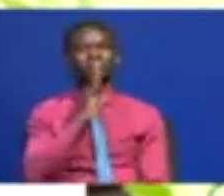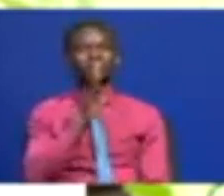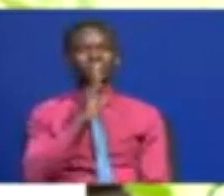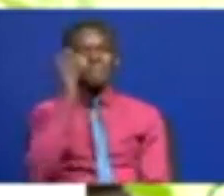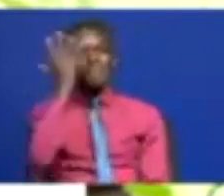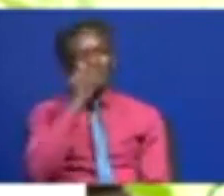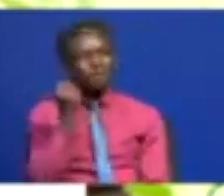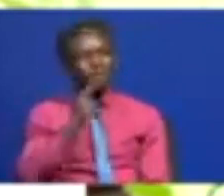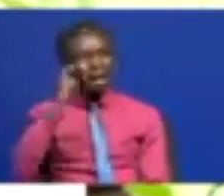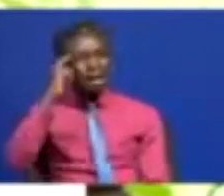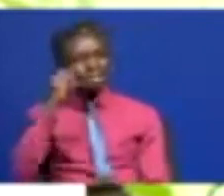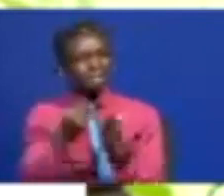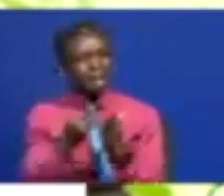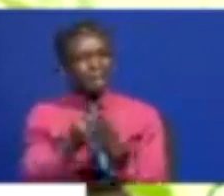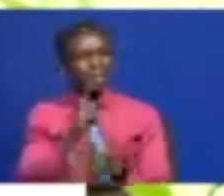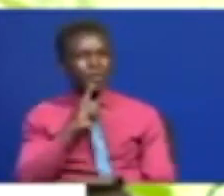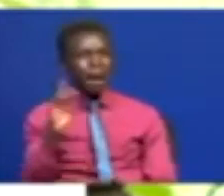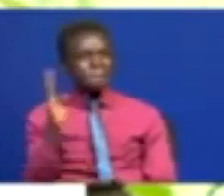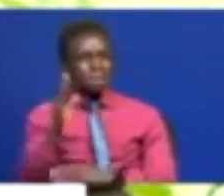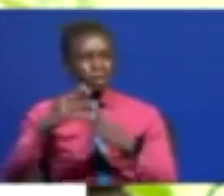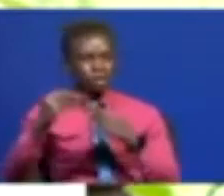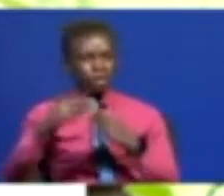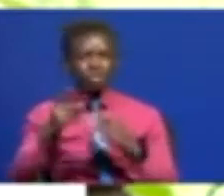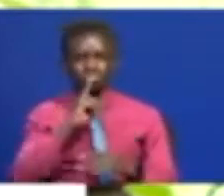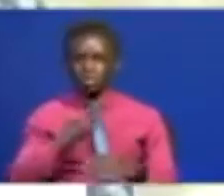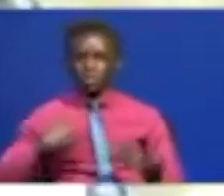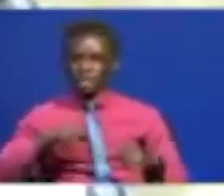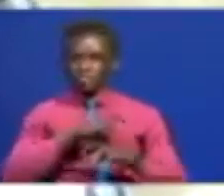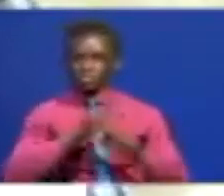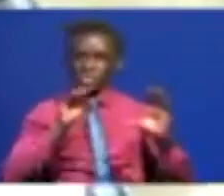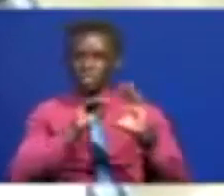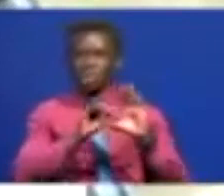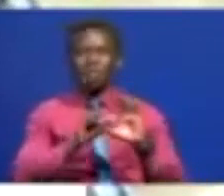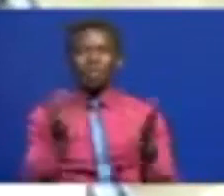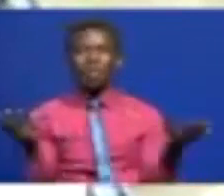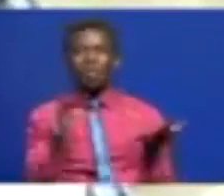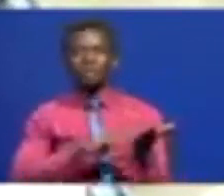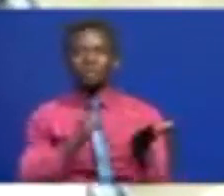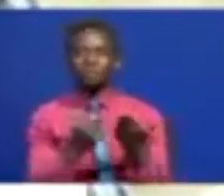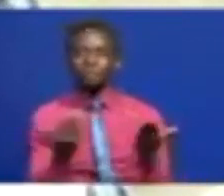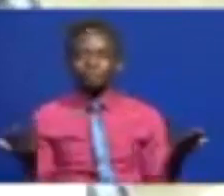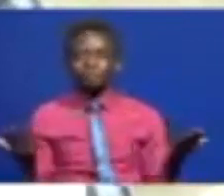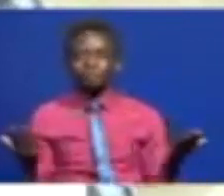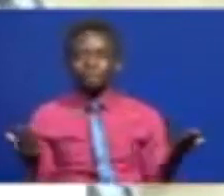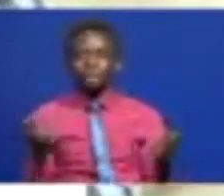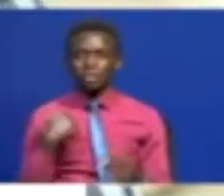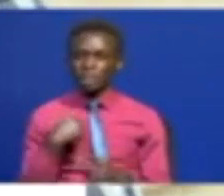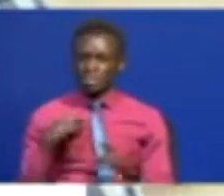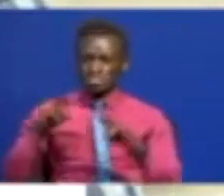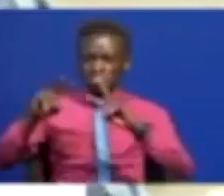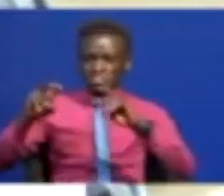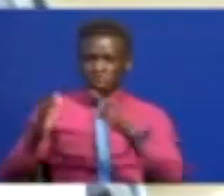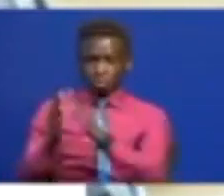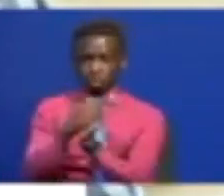of billions of dollars. We are saying we are investing. Where's the resourcing? Quickly reflecting on the context. The context that we are